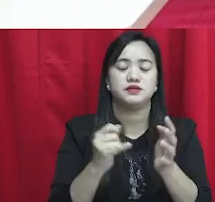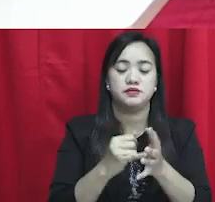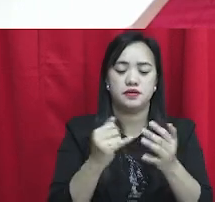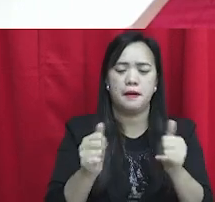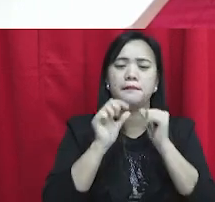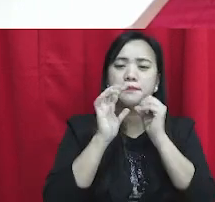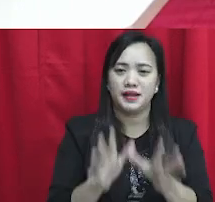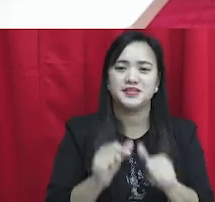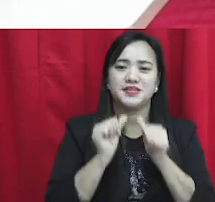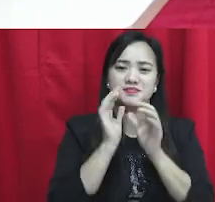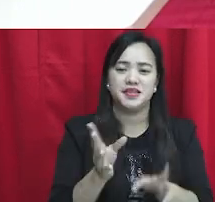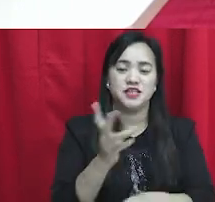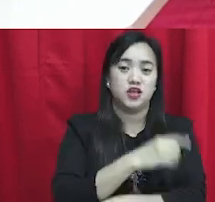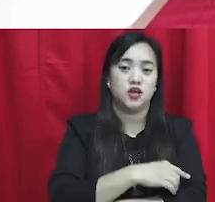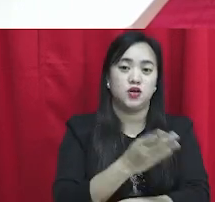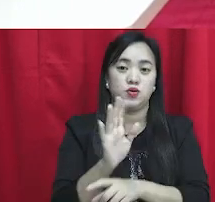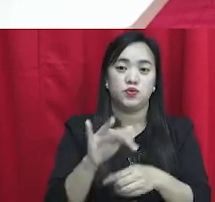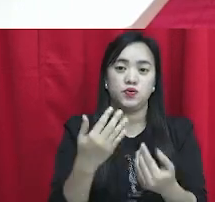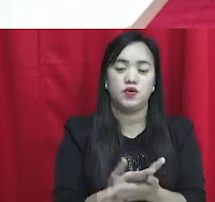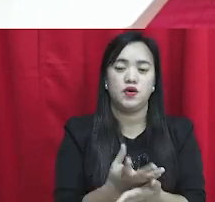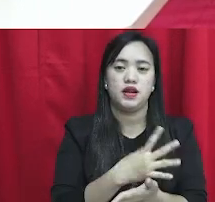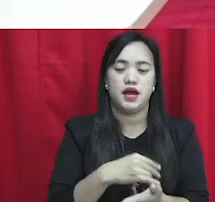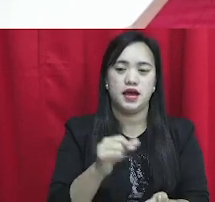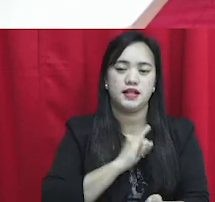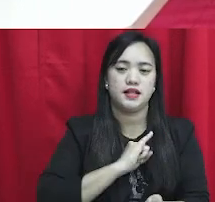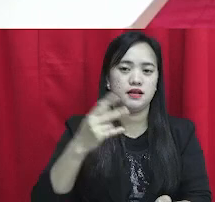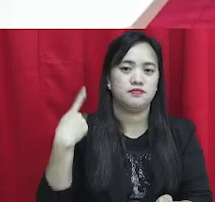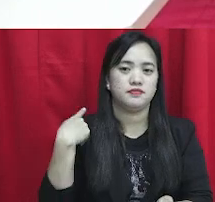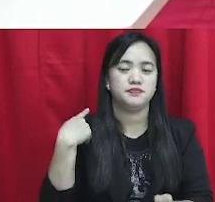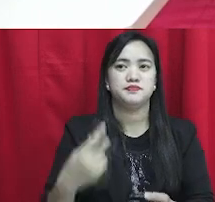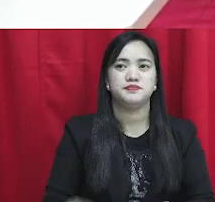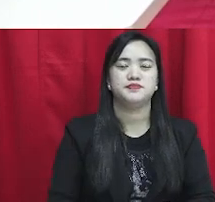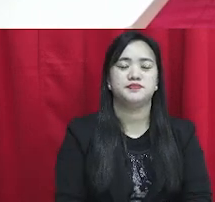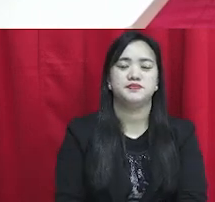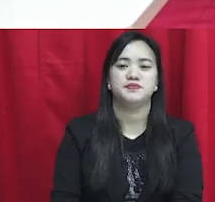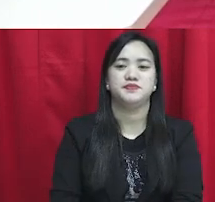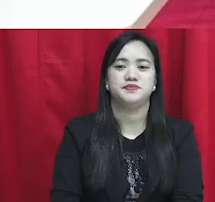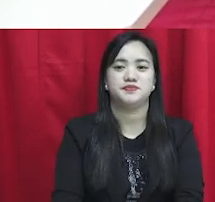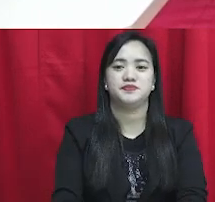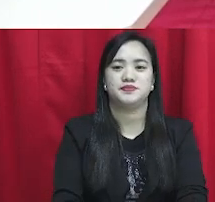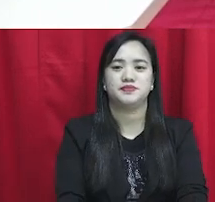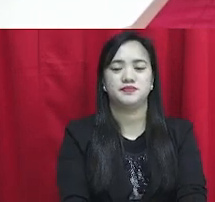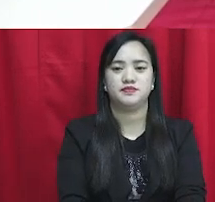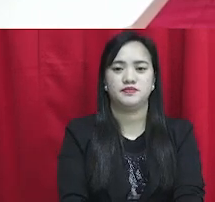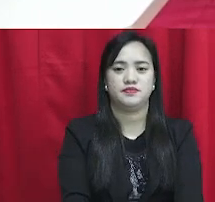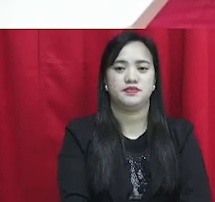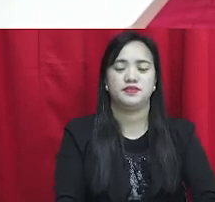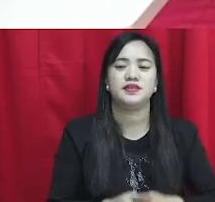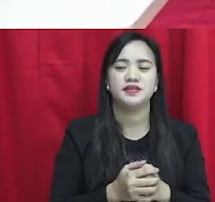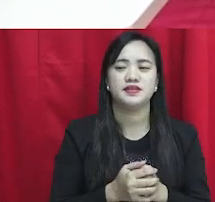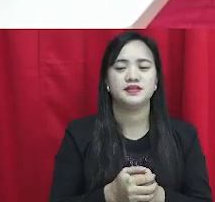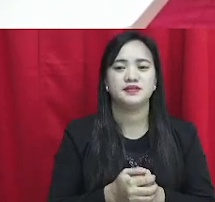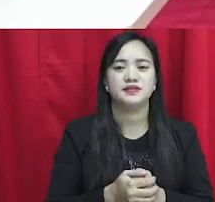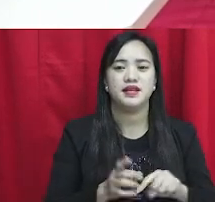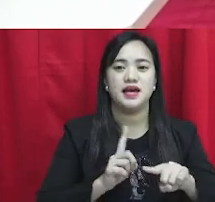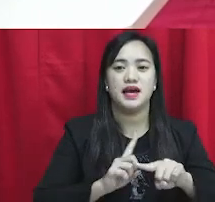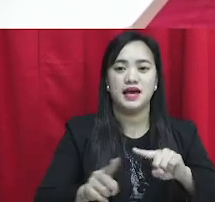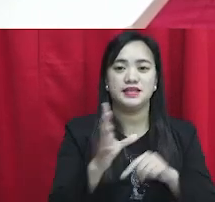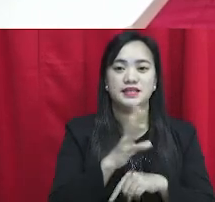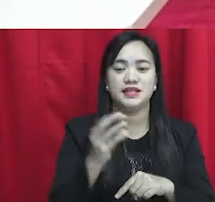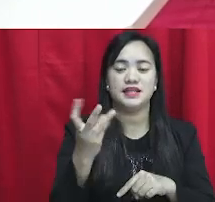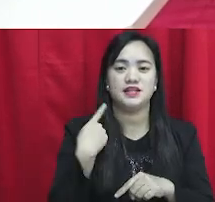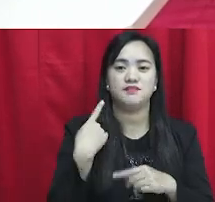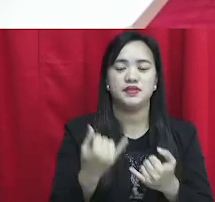blessed day to all of you. Of course, hindi ko yung pwede masabihin ang blessed Tuesday kasi maaaring Monday pa lang sa inyo. And